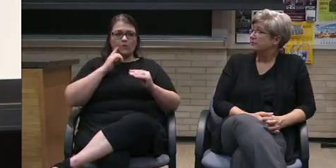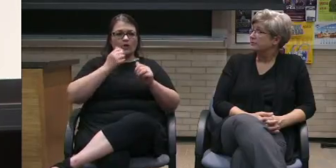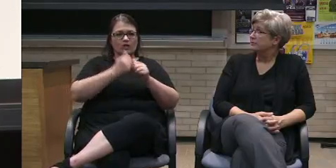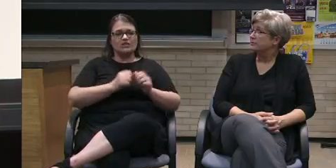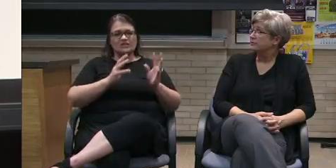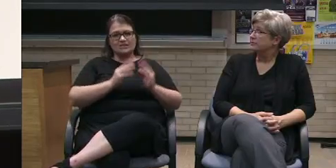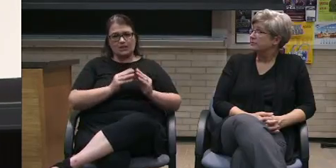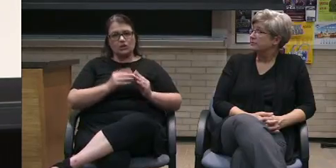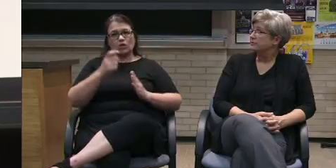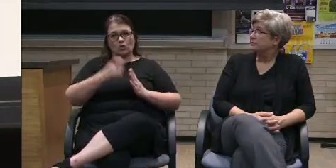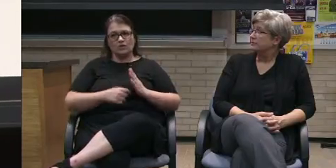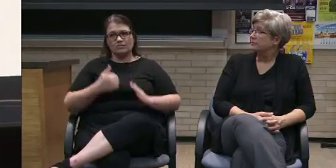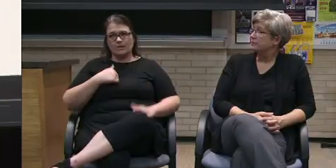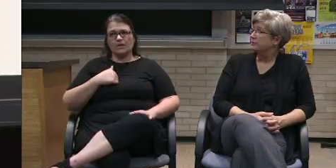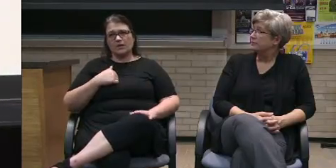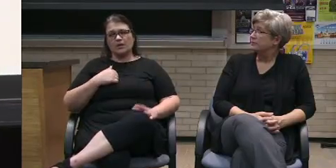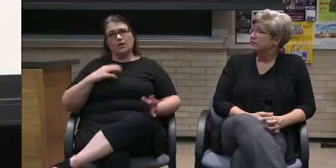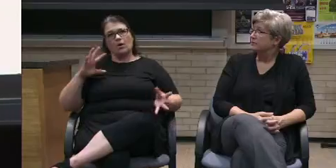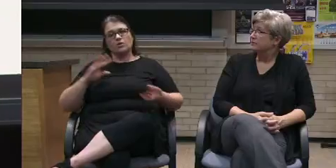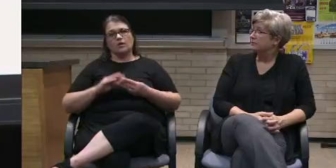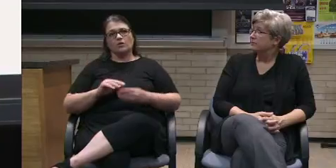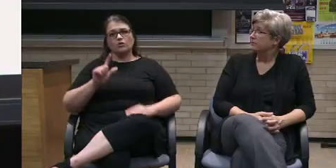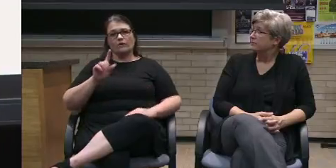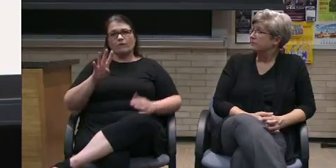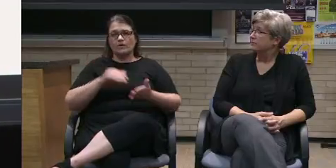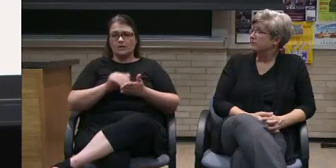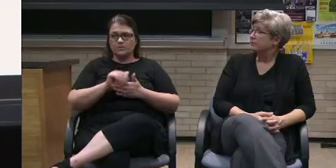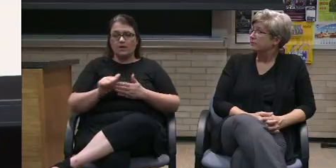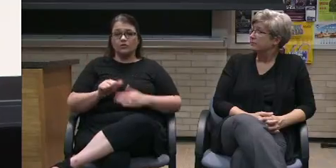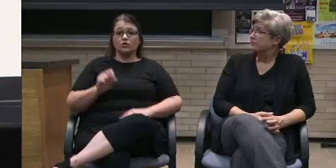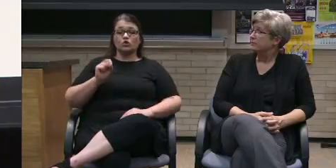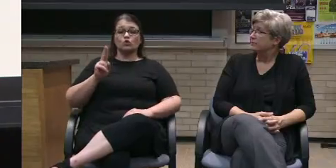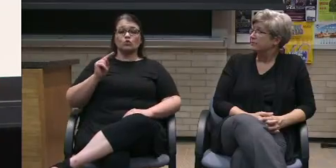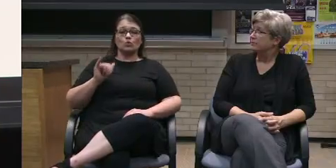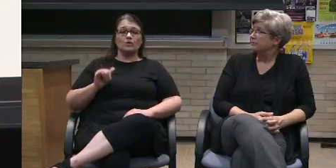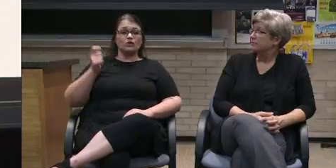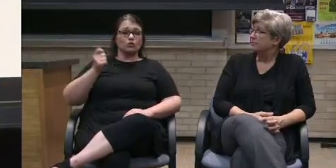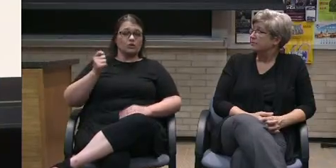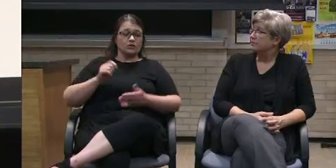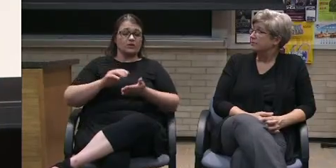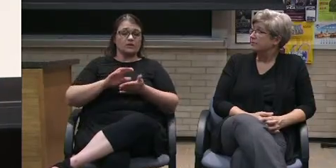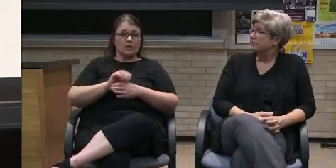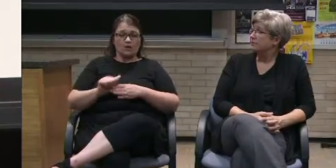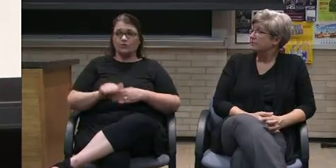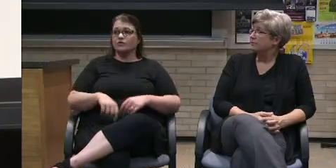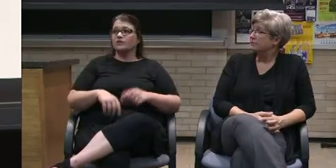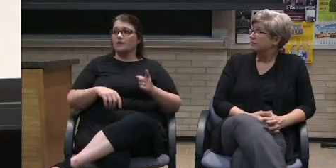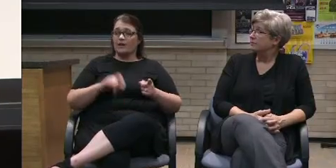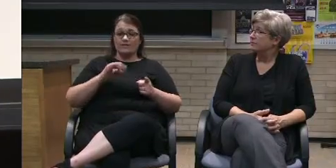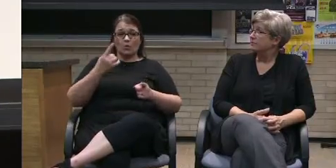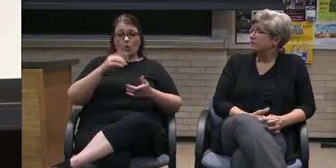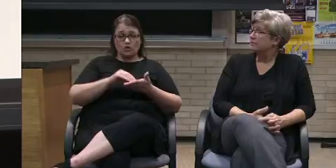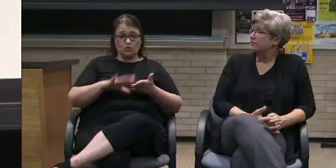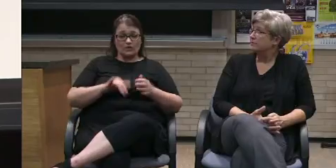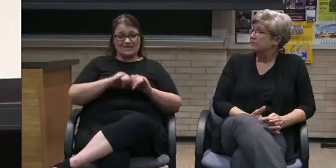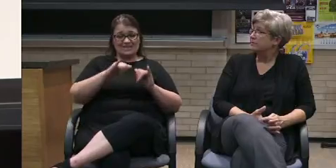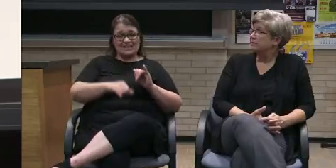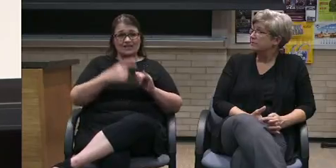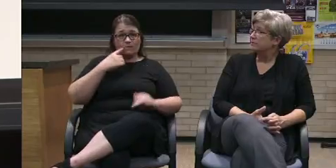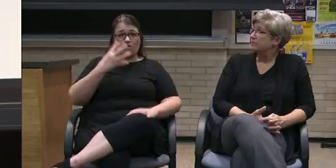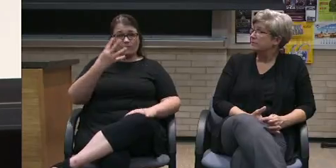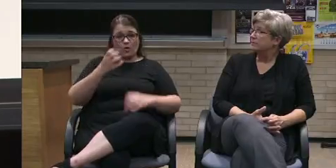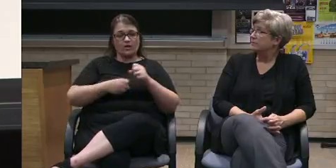had 8 sections, $24,000. In SUNY tuition dollars, which is $7,000 a student, if one student stays for 4 years,